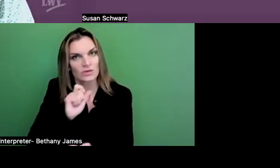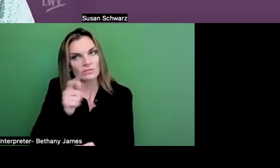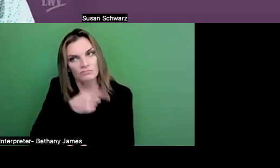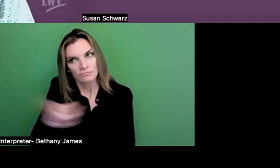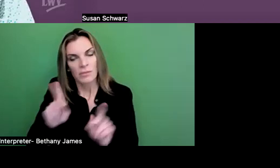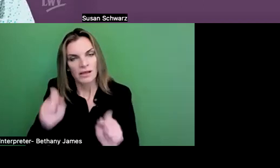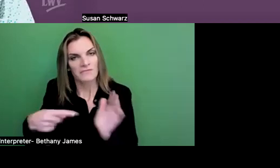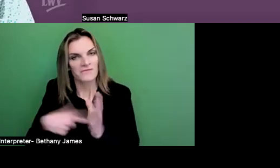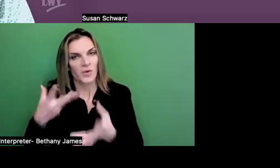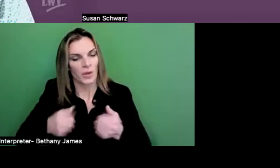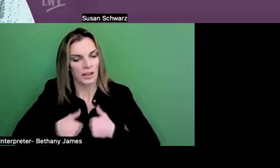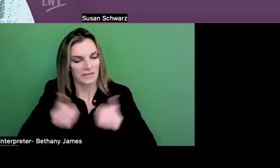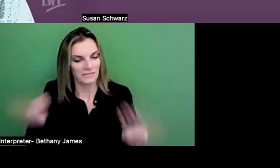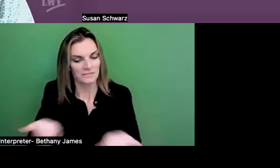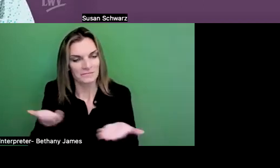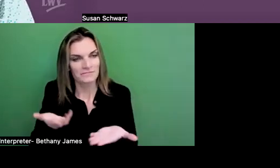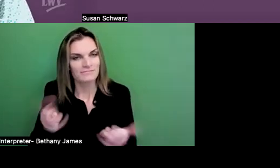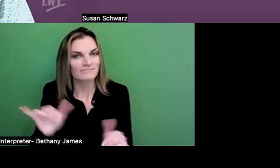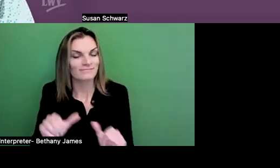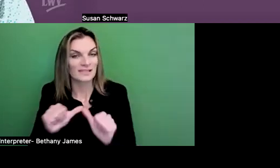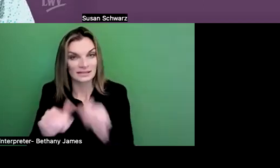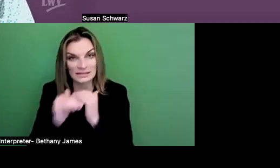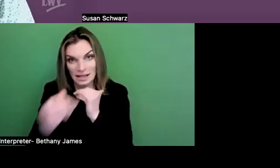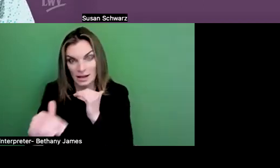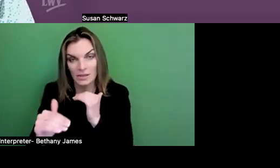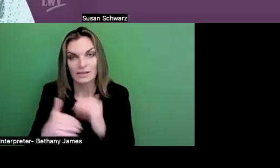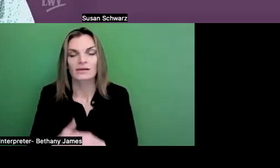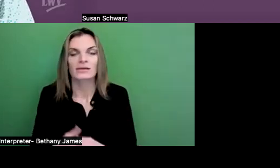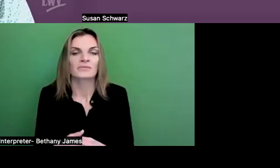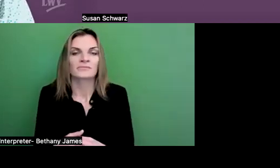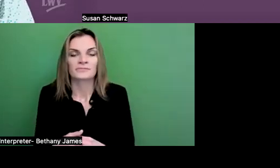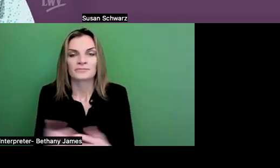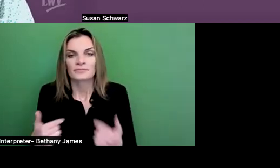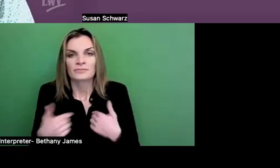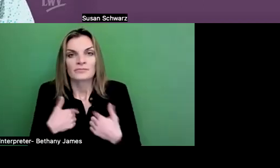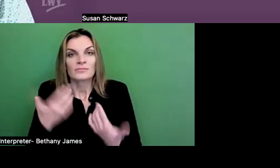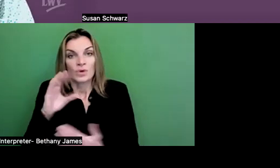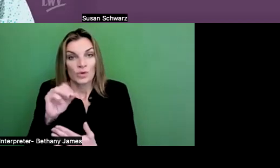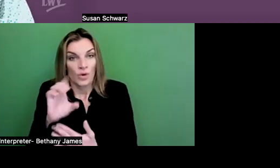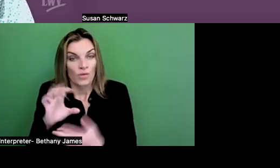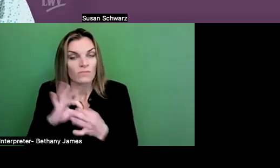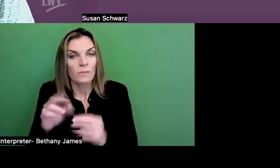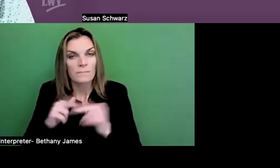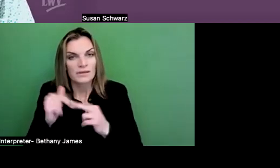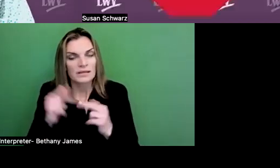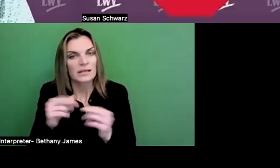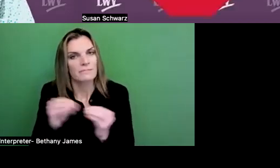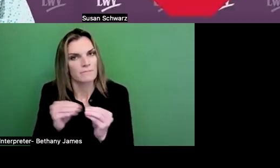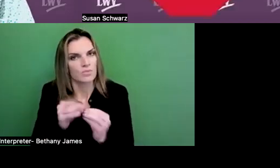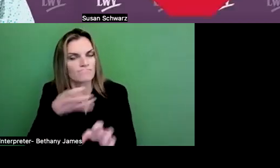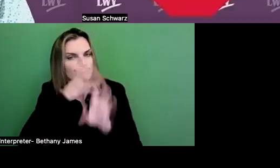We've also worked on sustainability in Dobbs Ferry. We have tightened our building codes to make it more restrictive. And we also